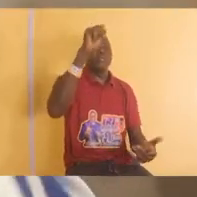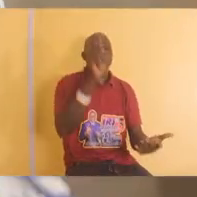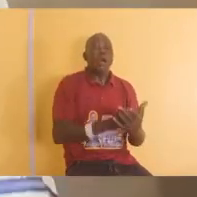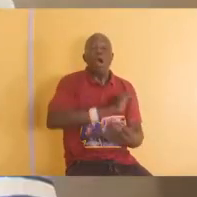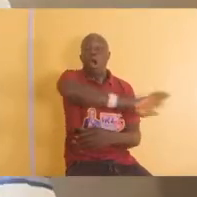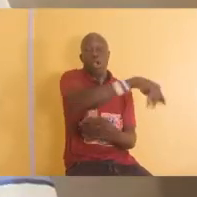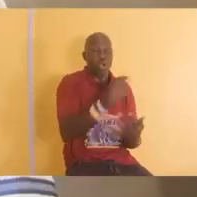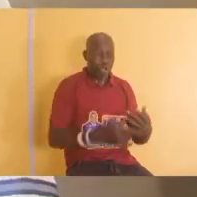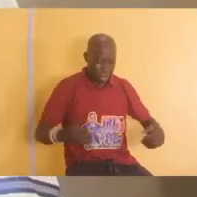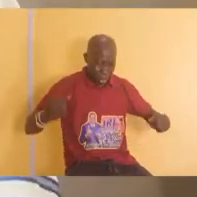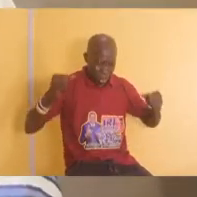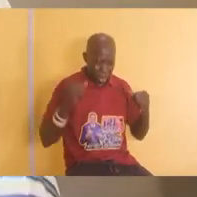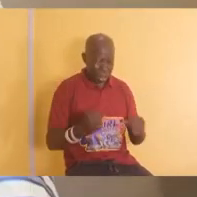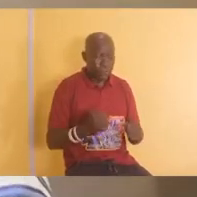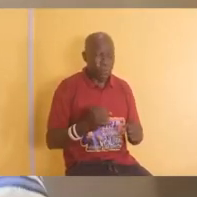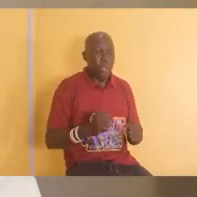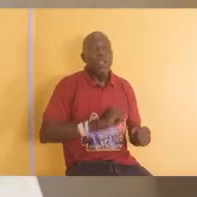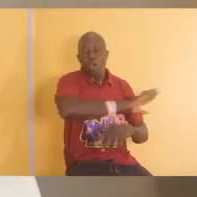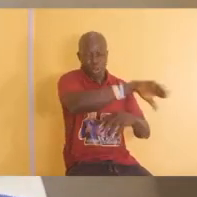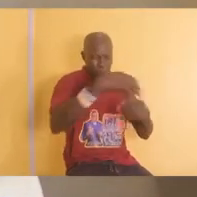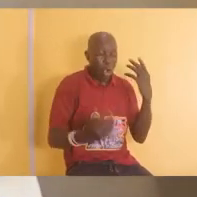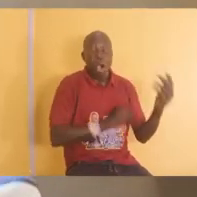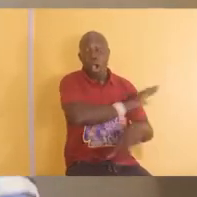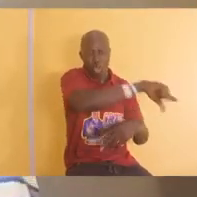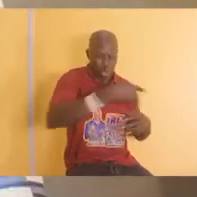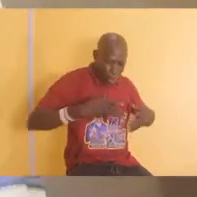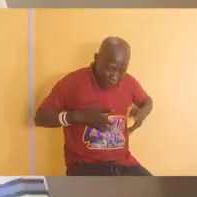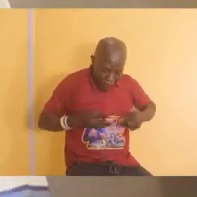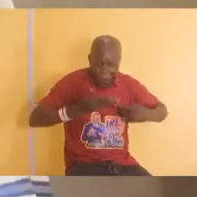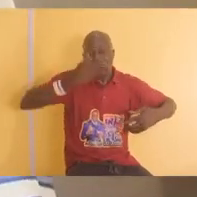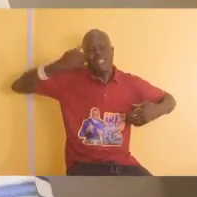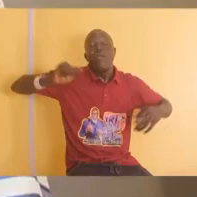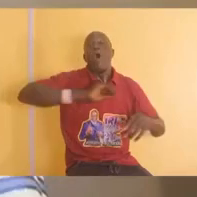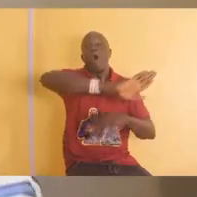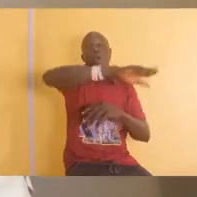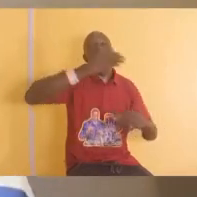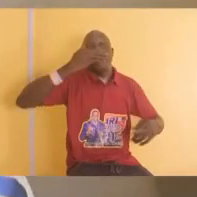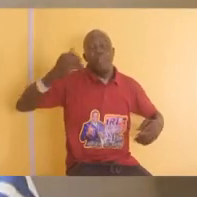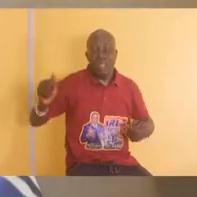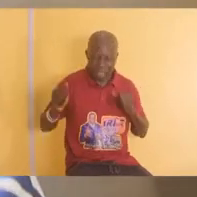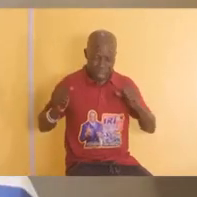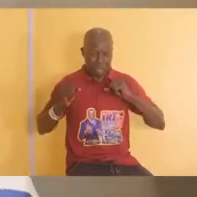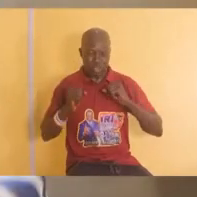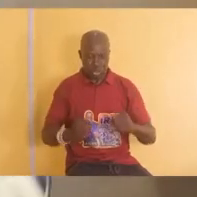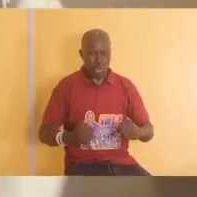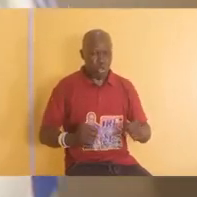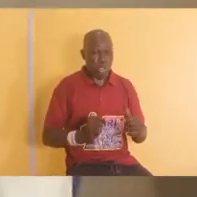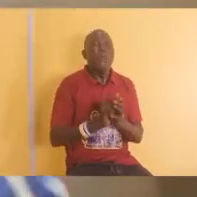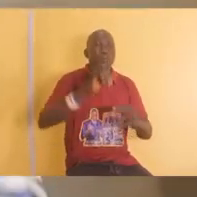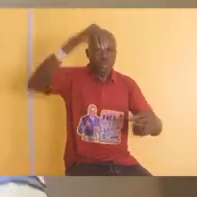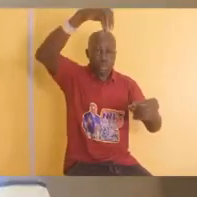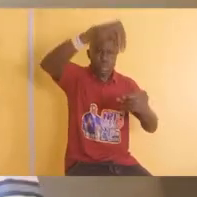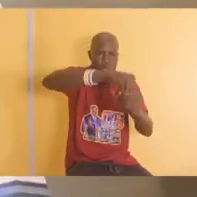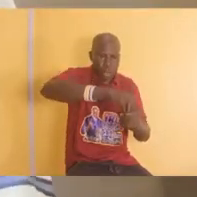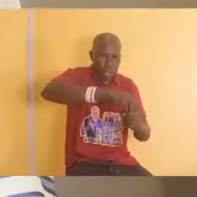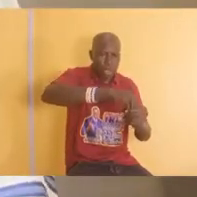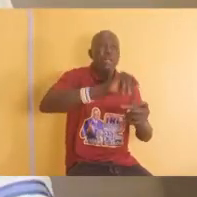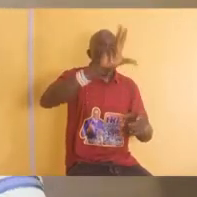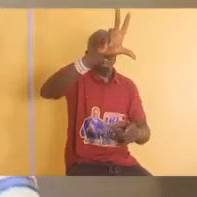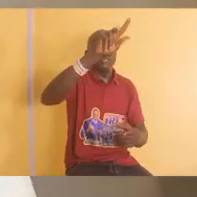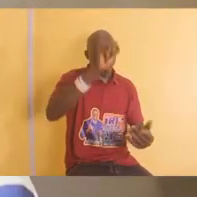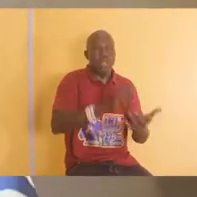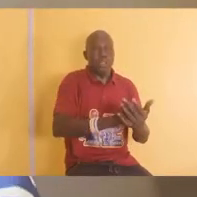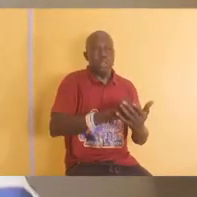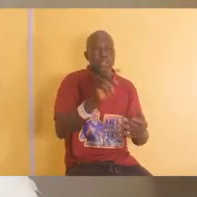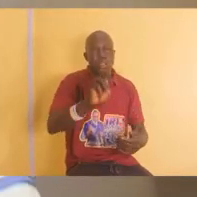naira. They're saved. Measure your health, their strength, all your might and strength. To sow the seed